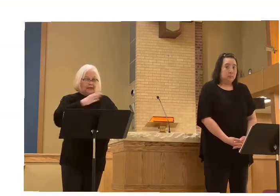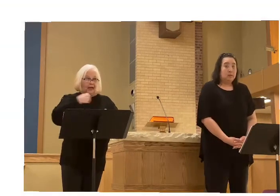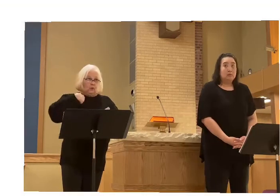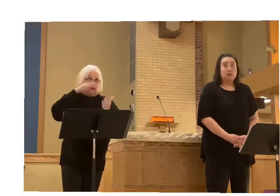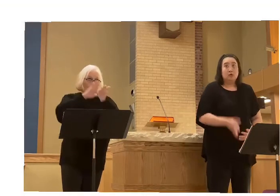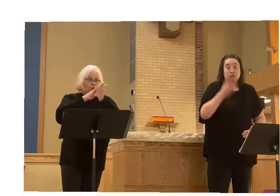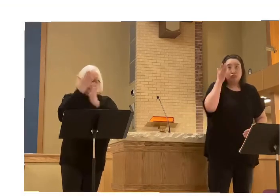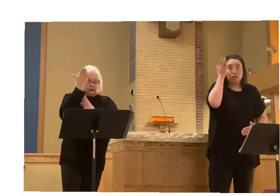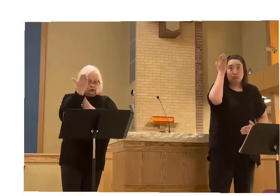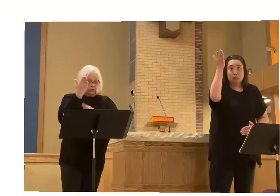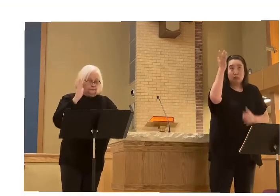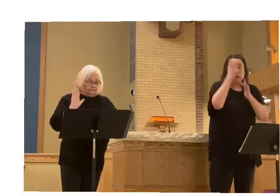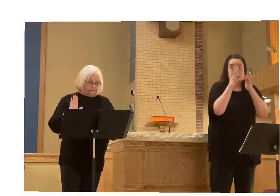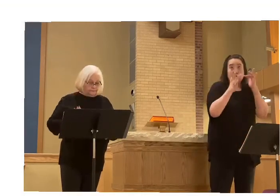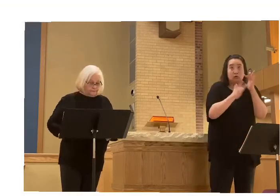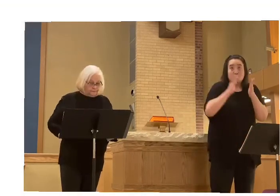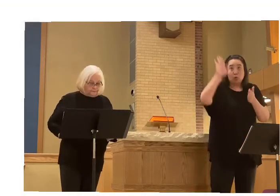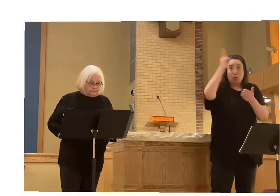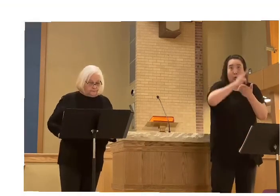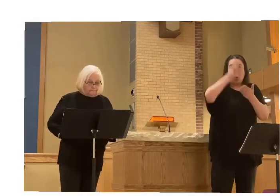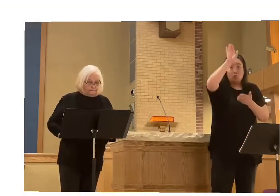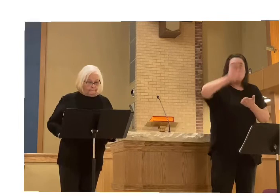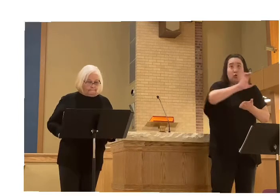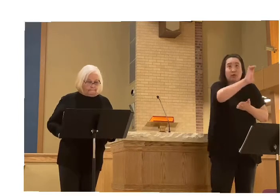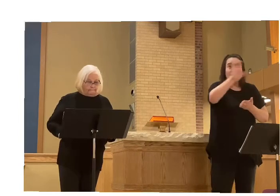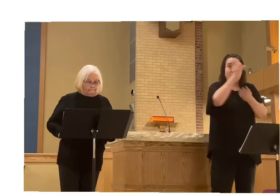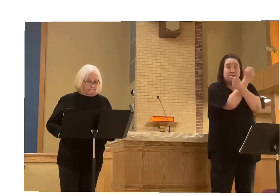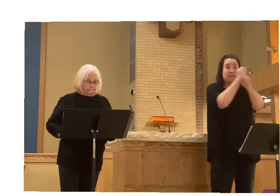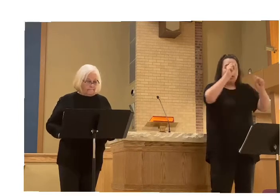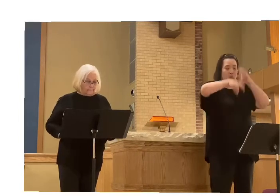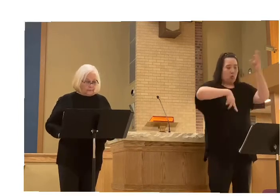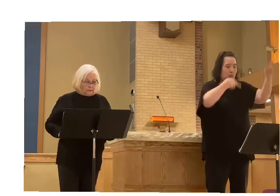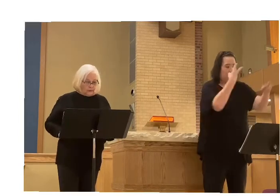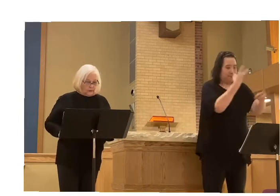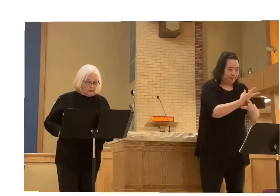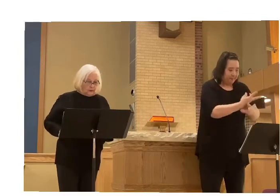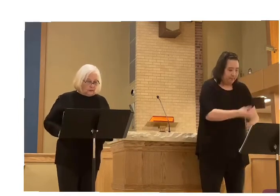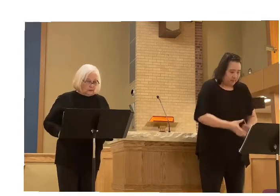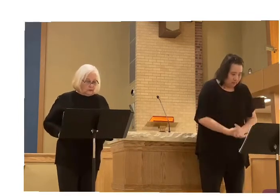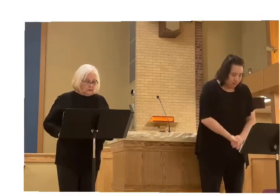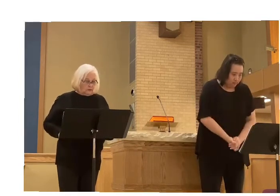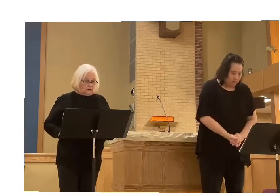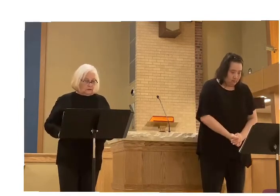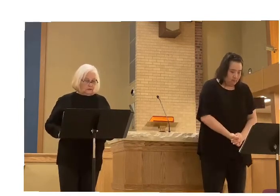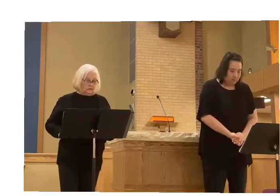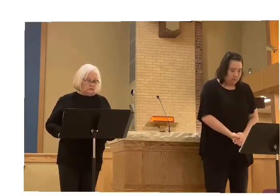praise you. Because by your holy cross, you have redeemed the world.